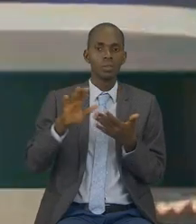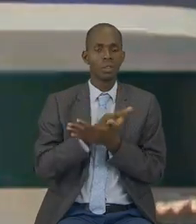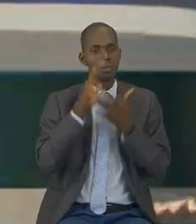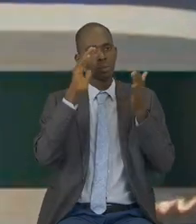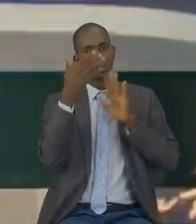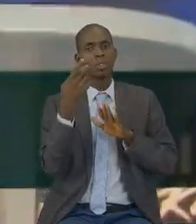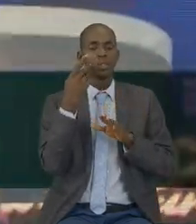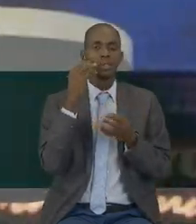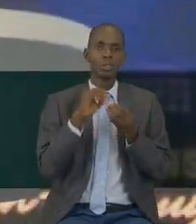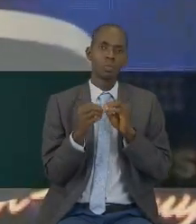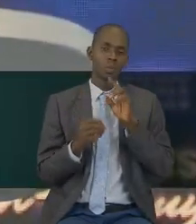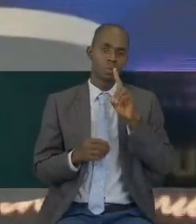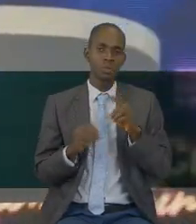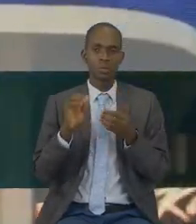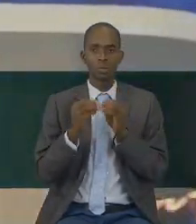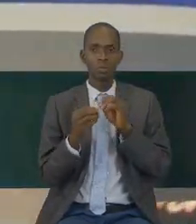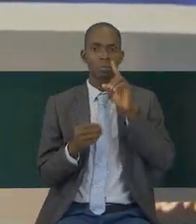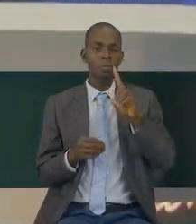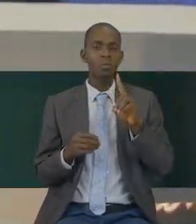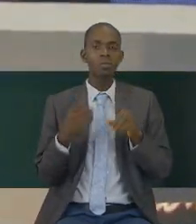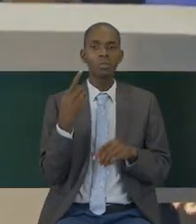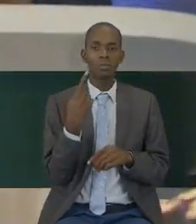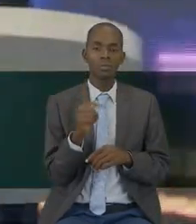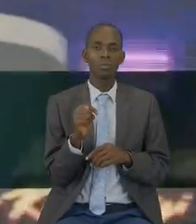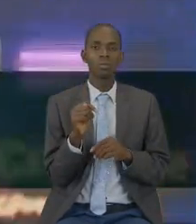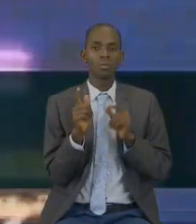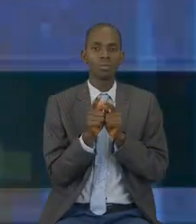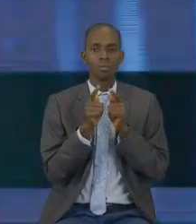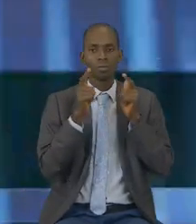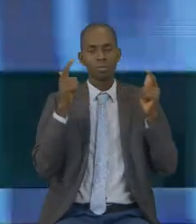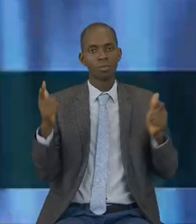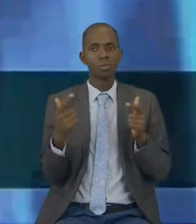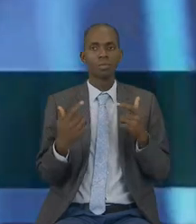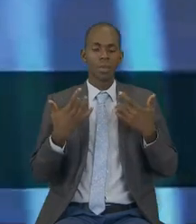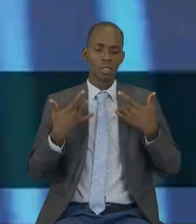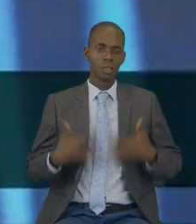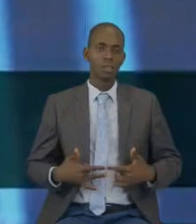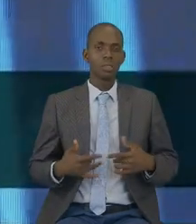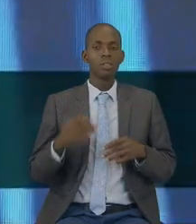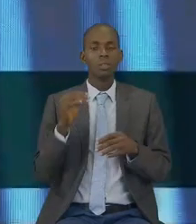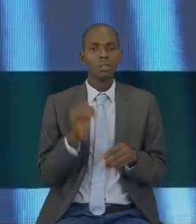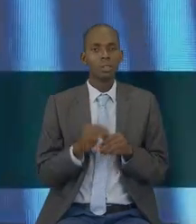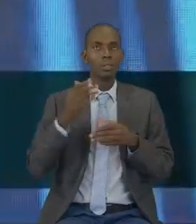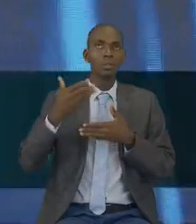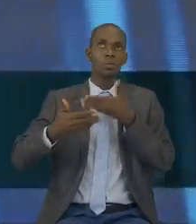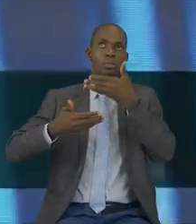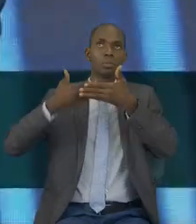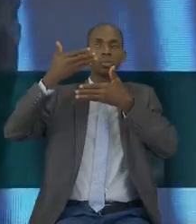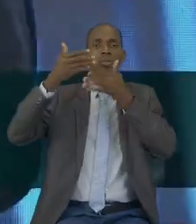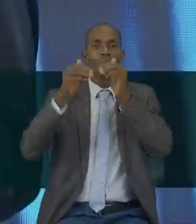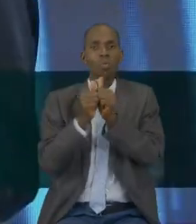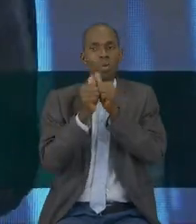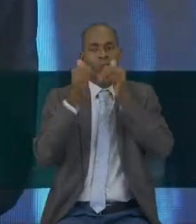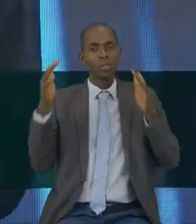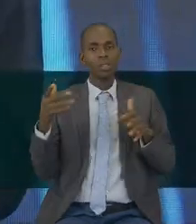at number one. Number one, we're looking at the great disappointment in progress without